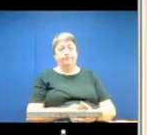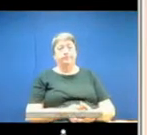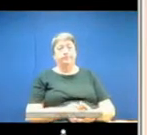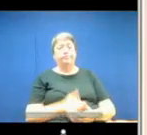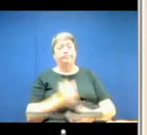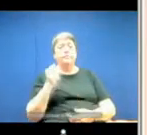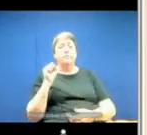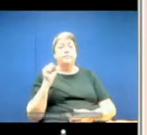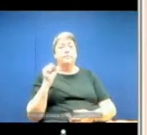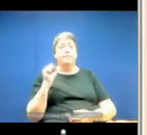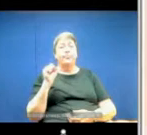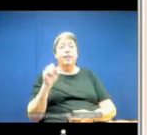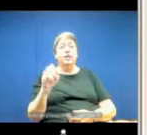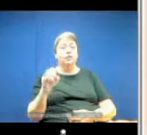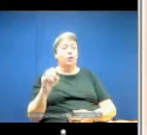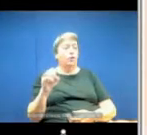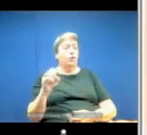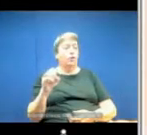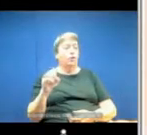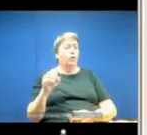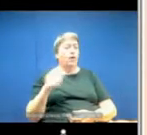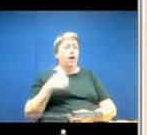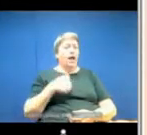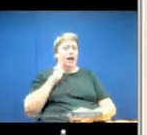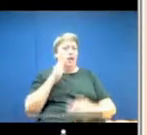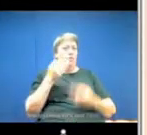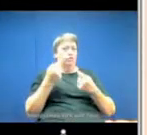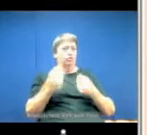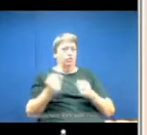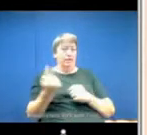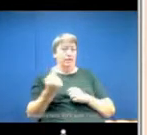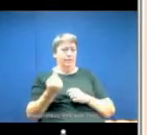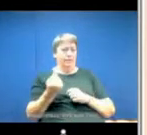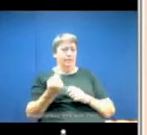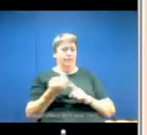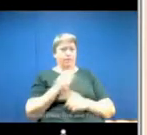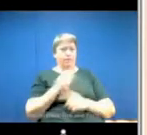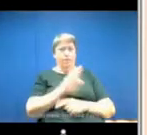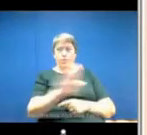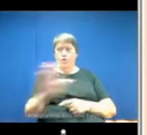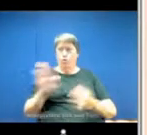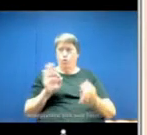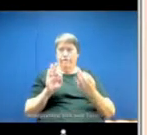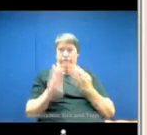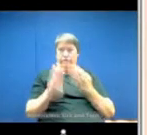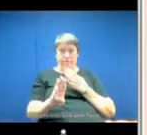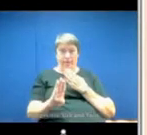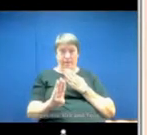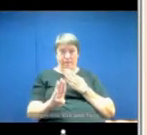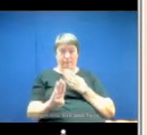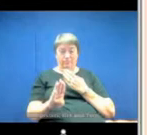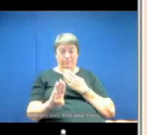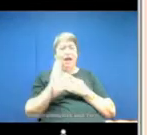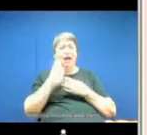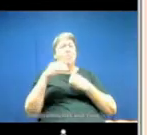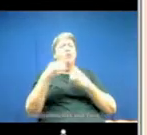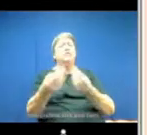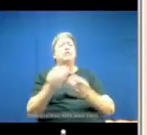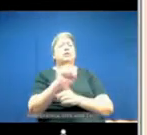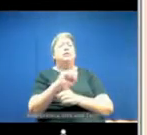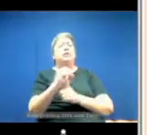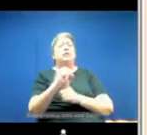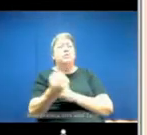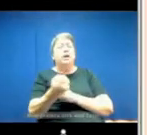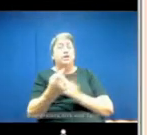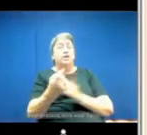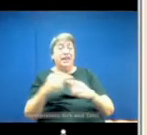So I'm going to try something based on your feedback. I'm going to give you a scenario, and in the chat box